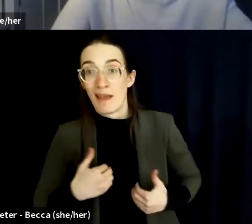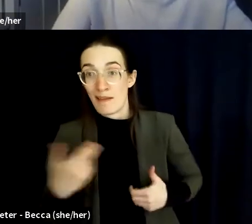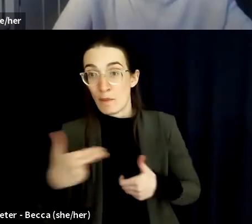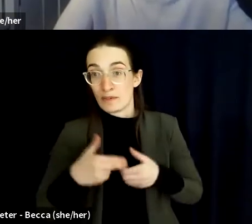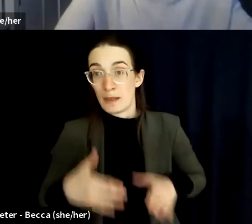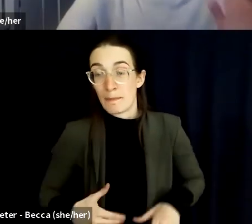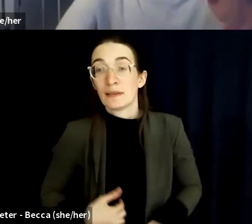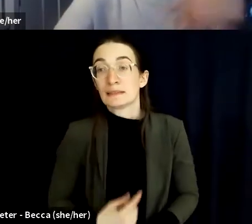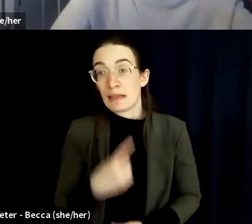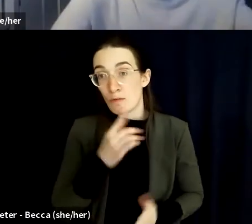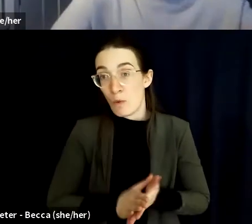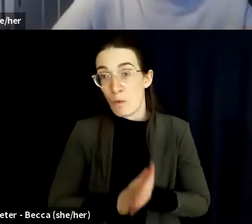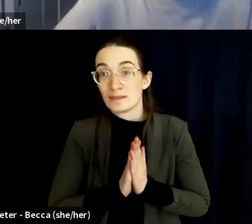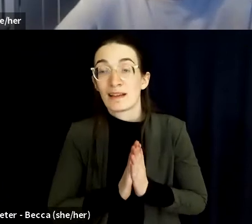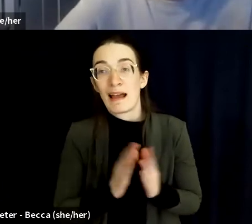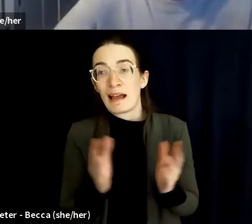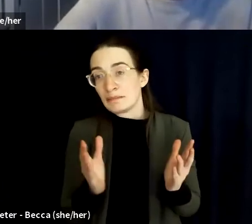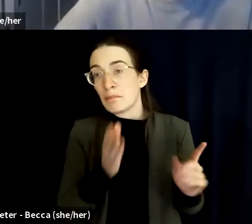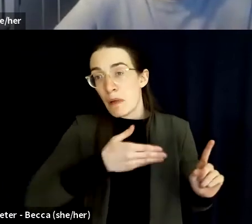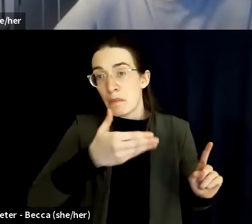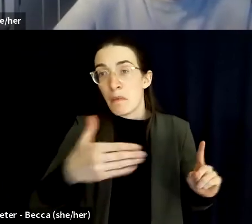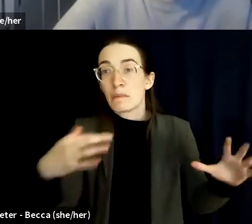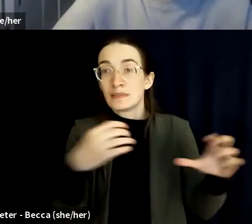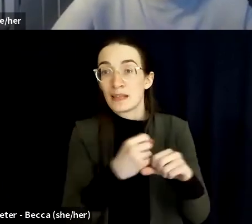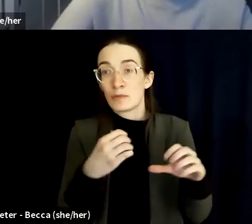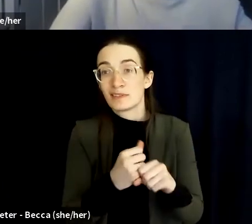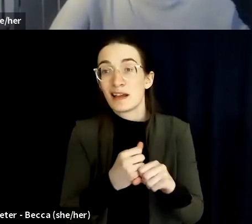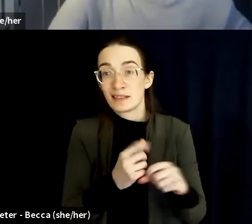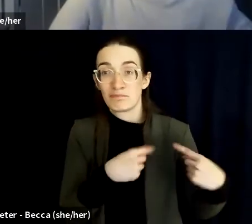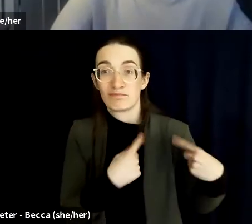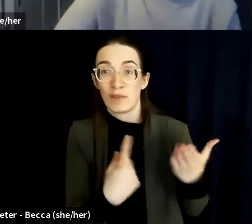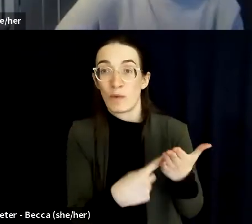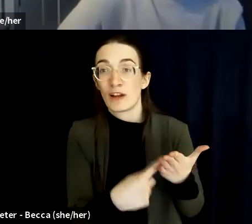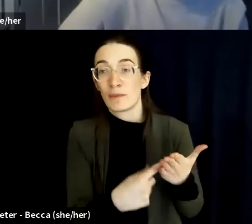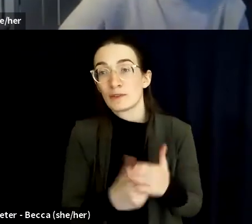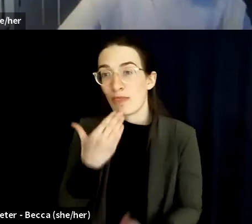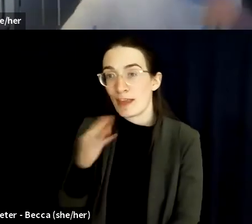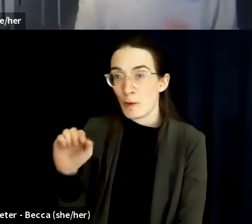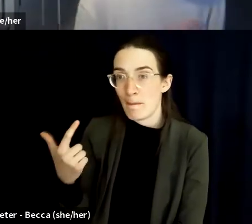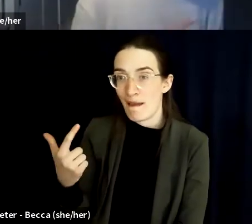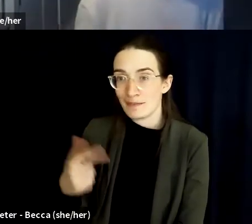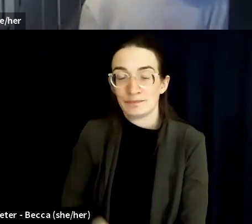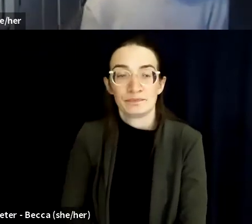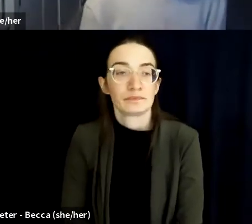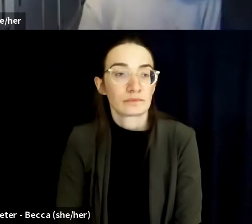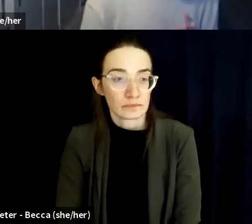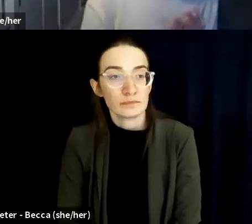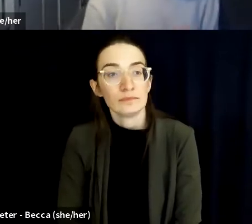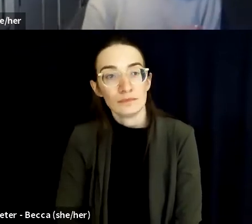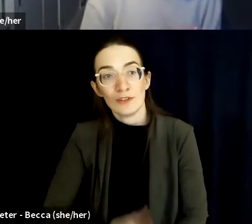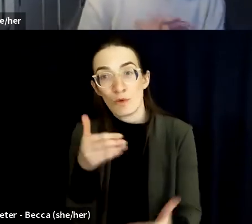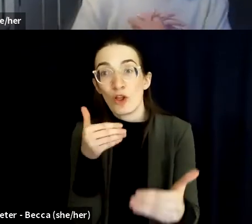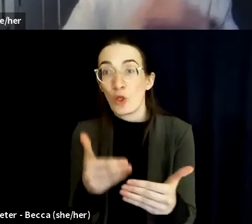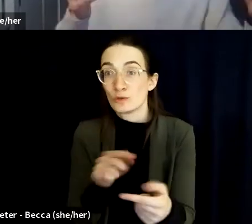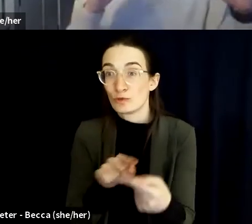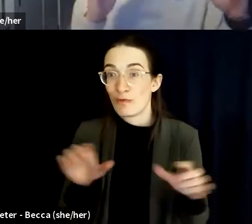requested summarizing kind of what we're talking about. So thank you for doing that, Maggie. Okay, so we're kind of getting closer to the